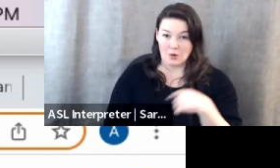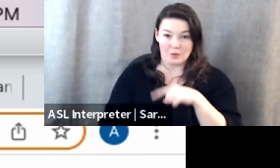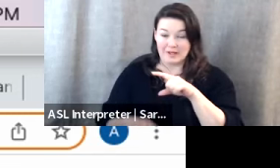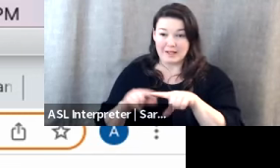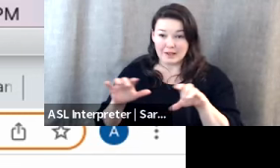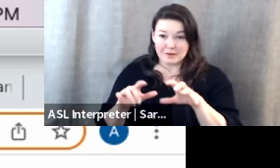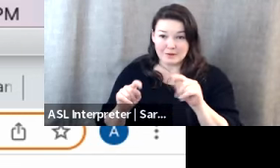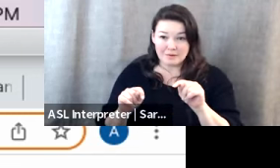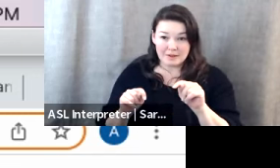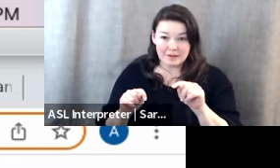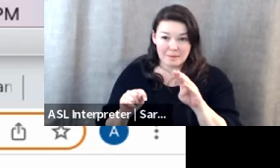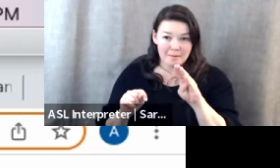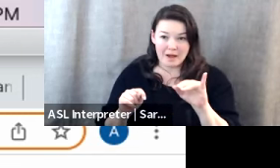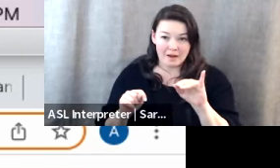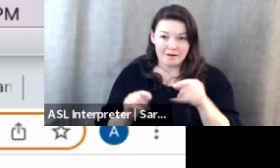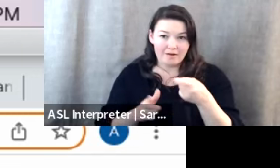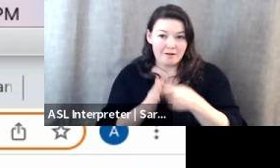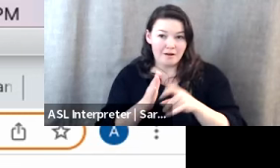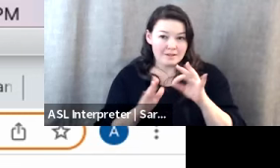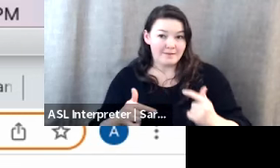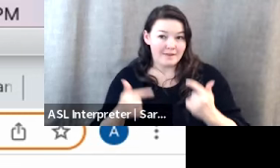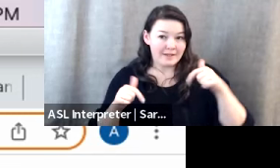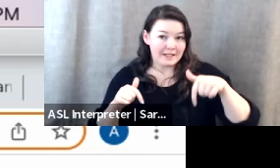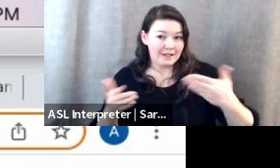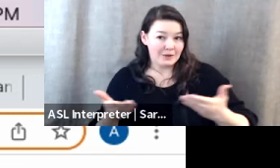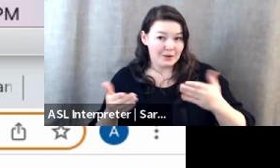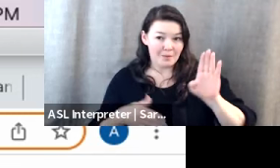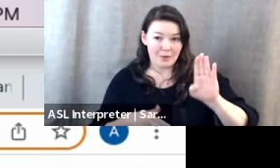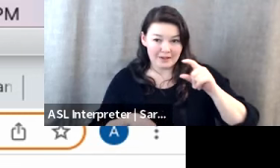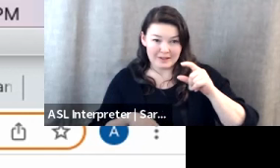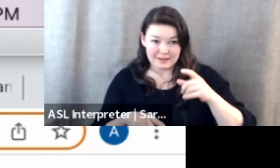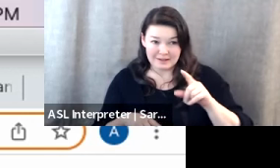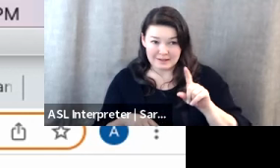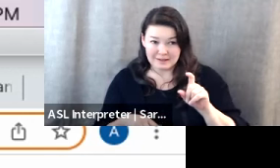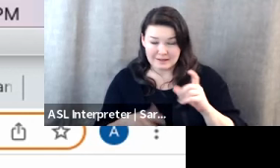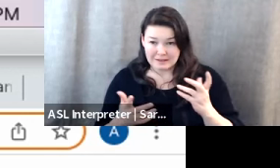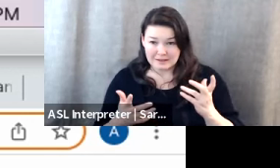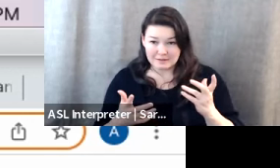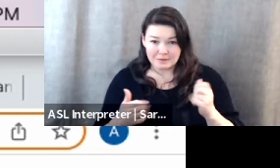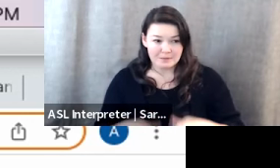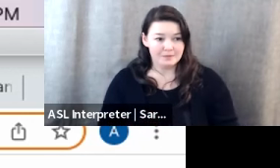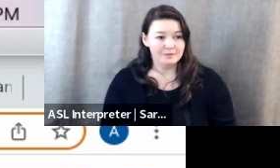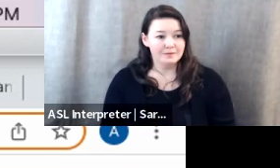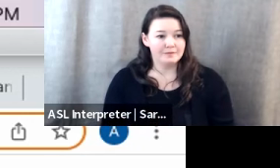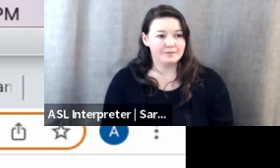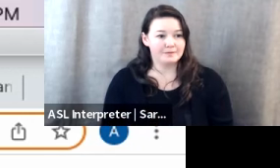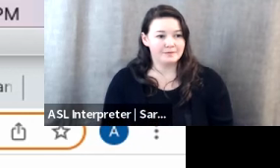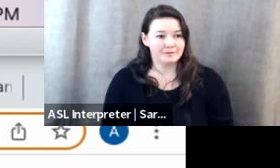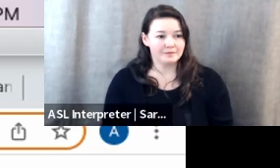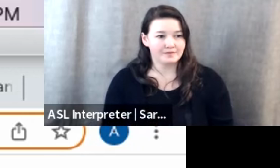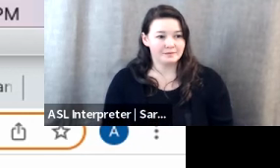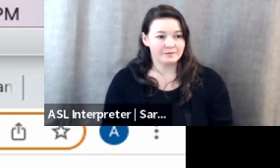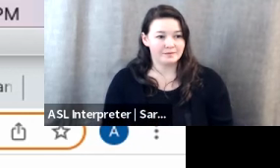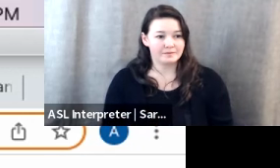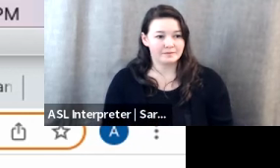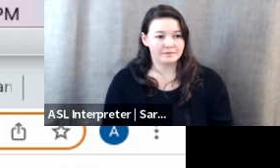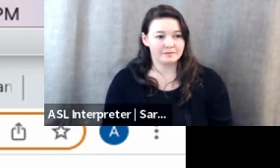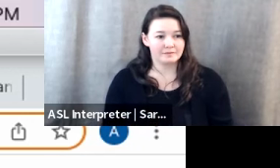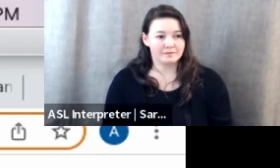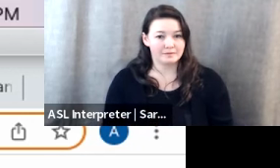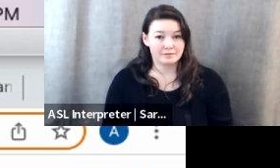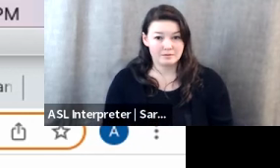living in Boulder. No lo podemos hacer basándonos en el costo de la vida en Boulder.